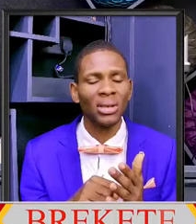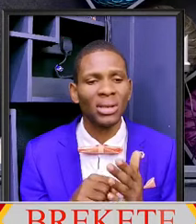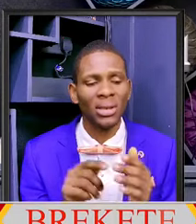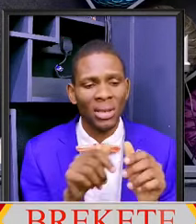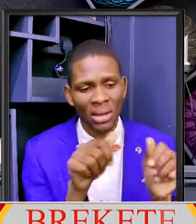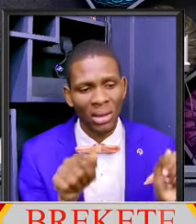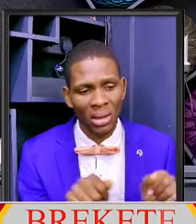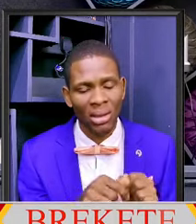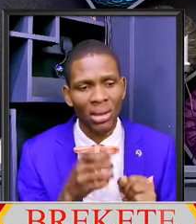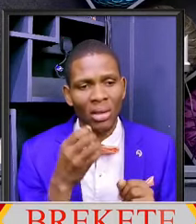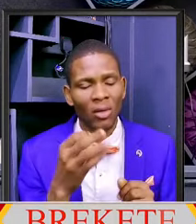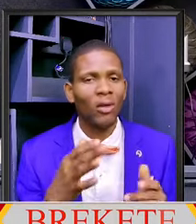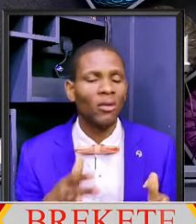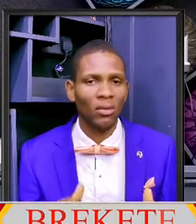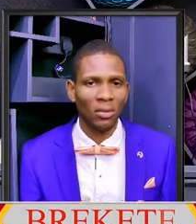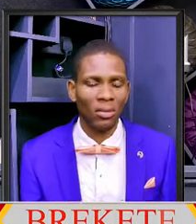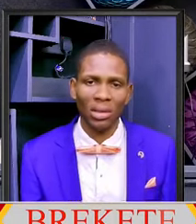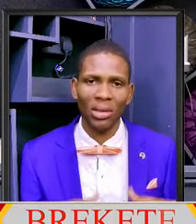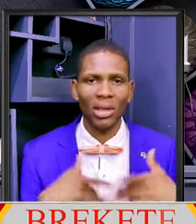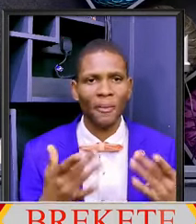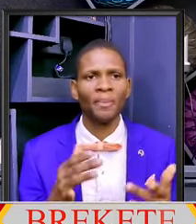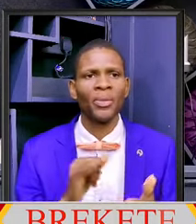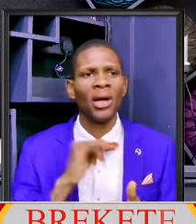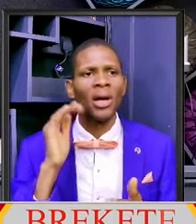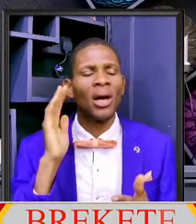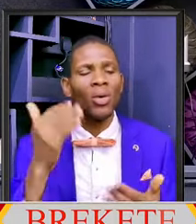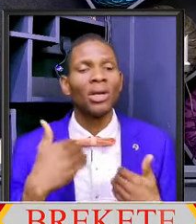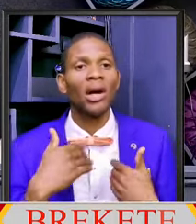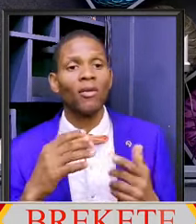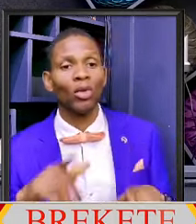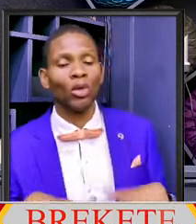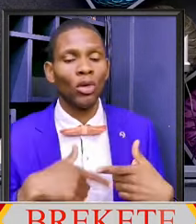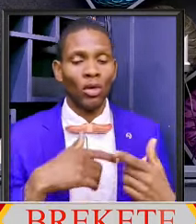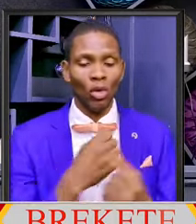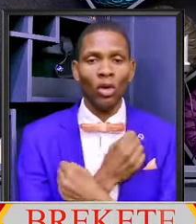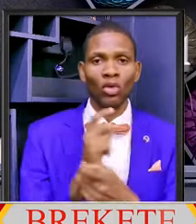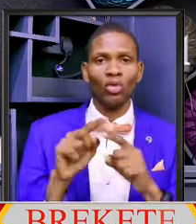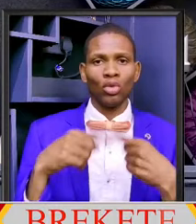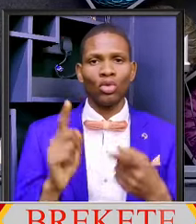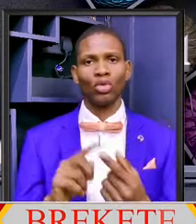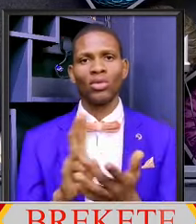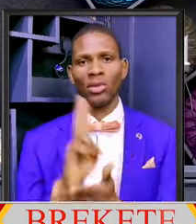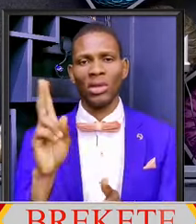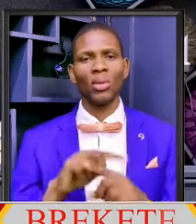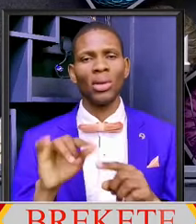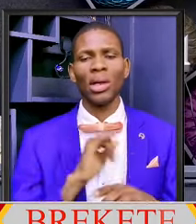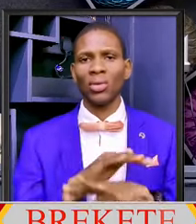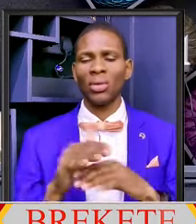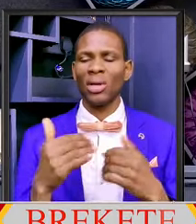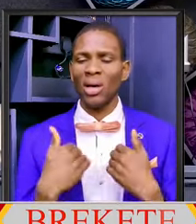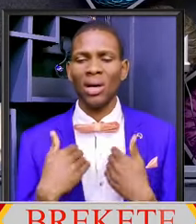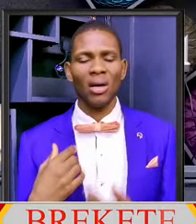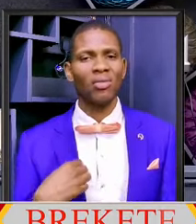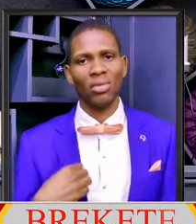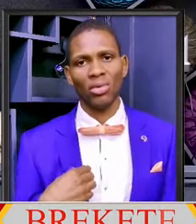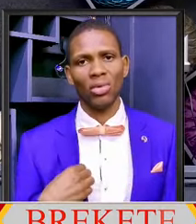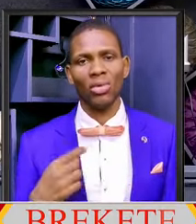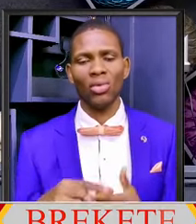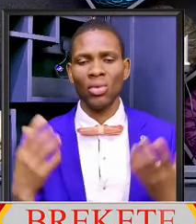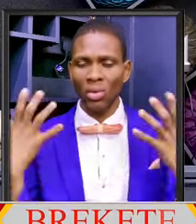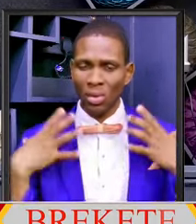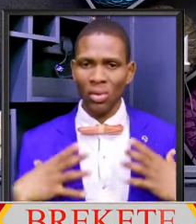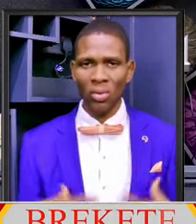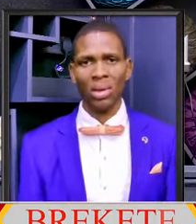life. Yes. Yes. I would have loved to go to the university, but I don't have the clothes.